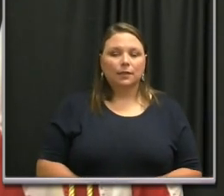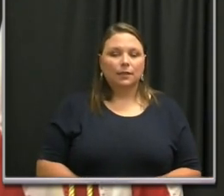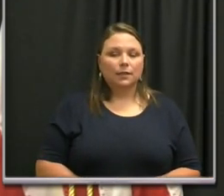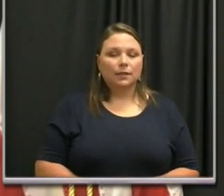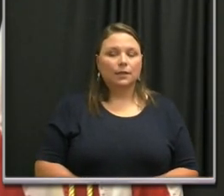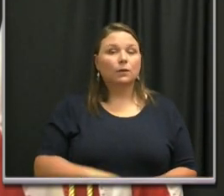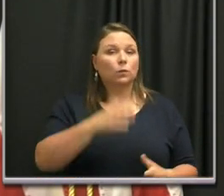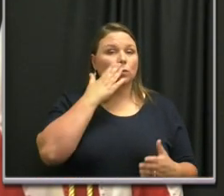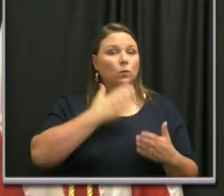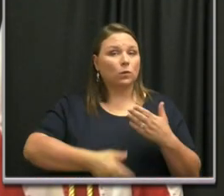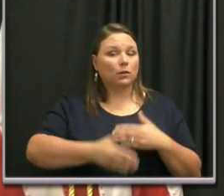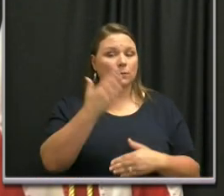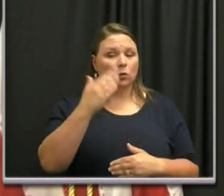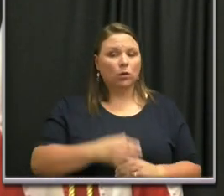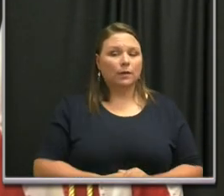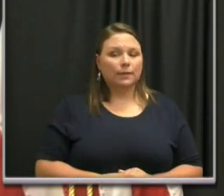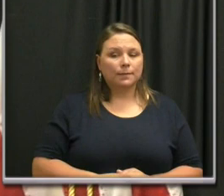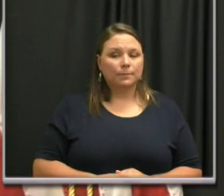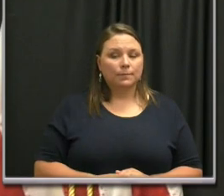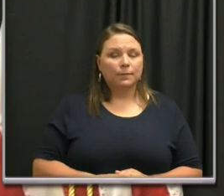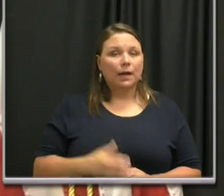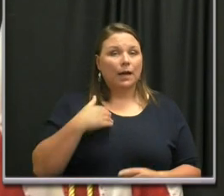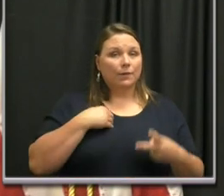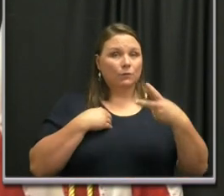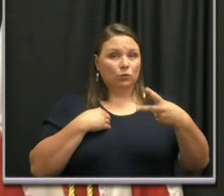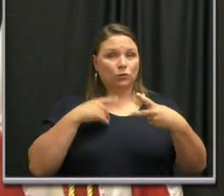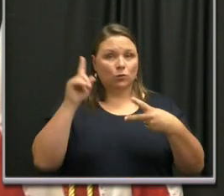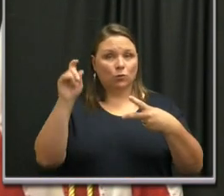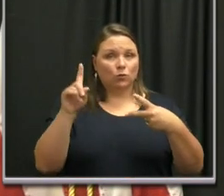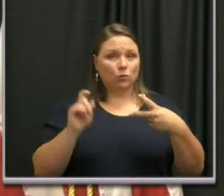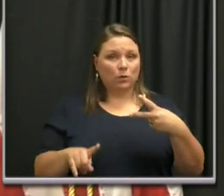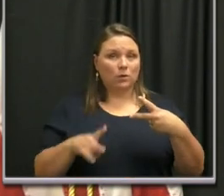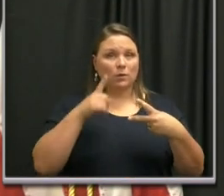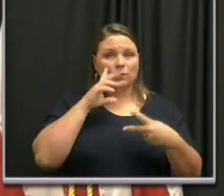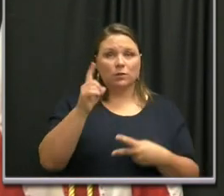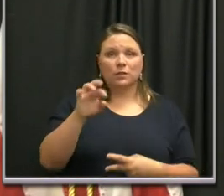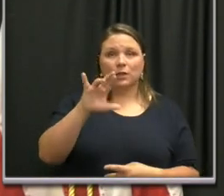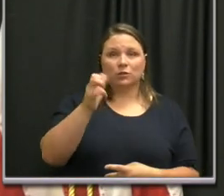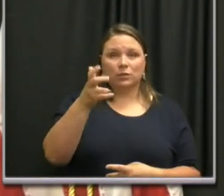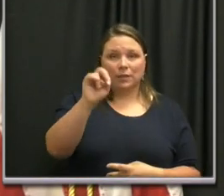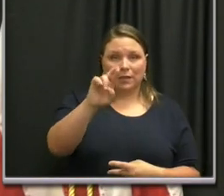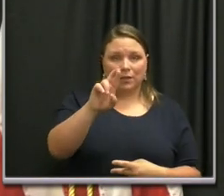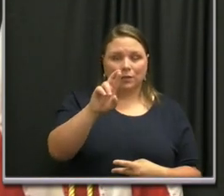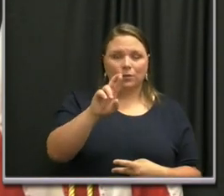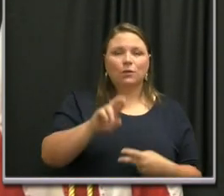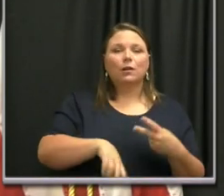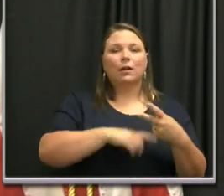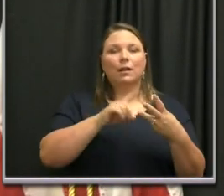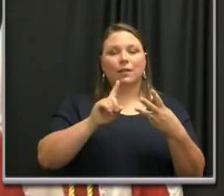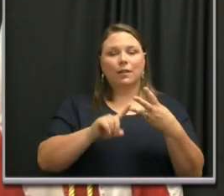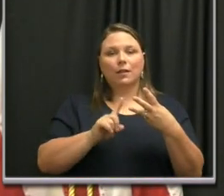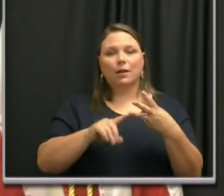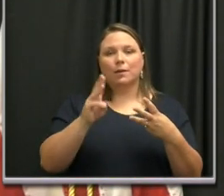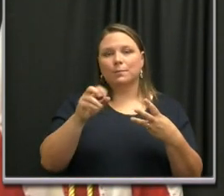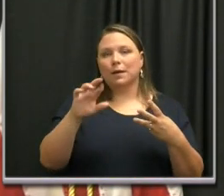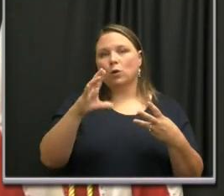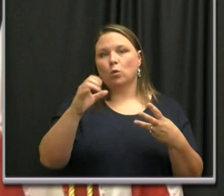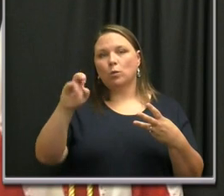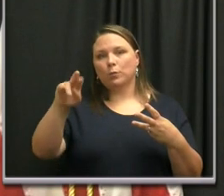Yes, good morning. I've got two questions for Dr. Jahangir and then a third for Mayor